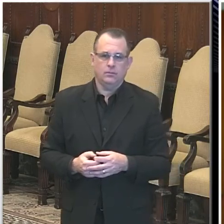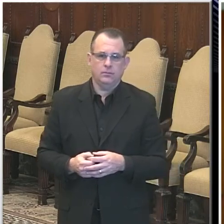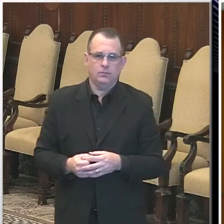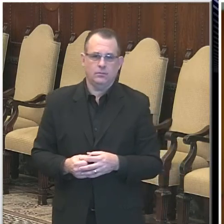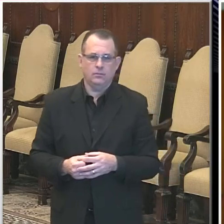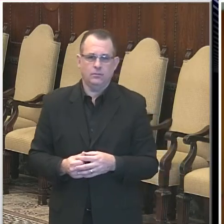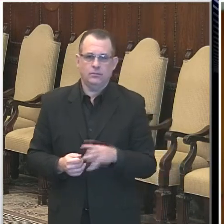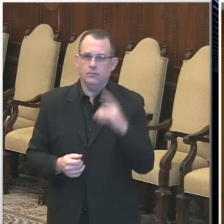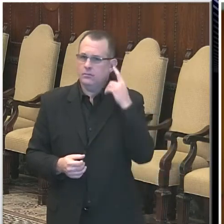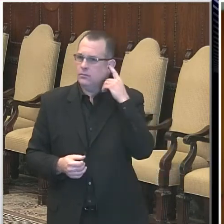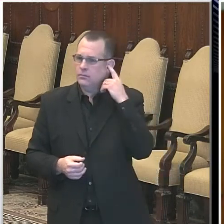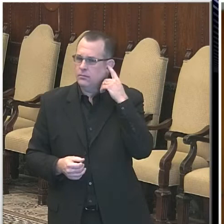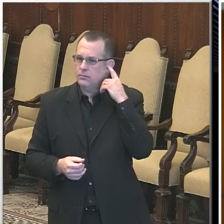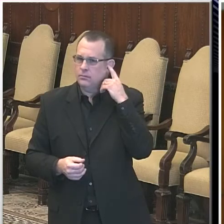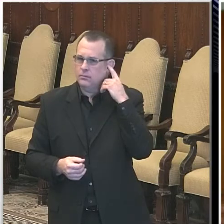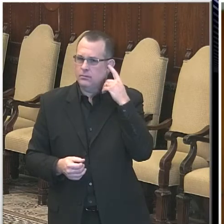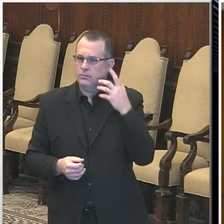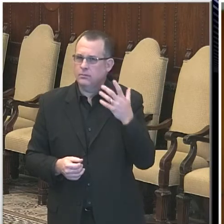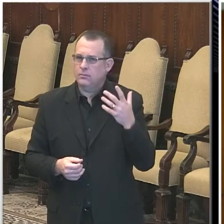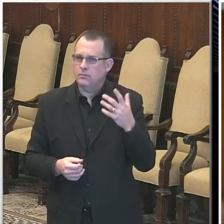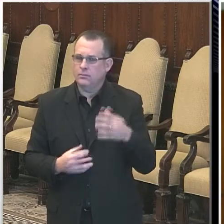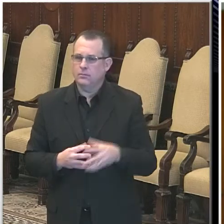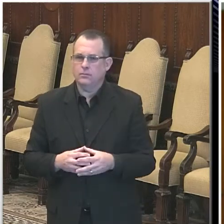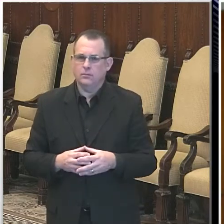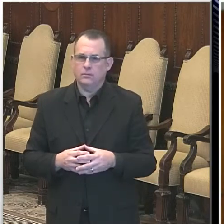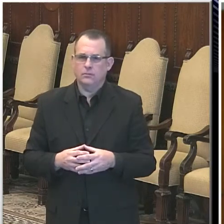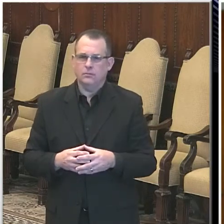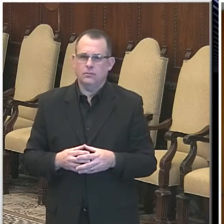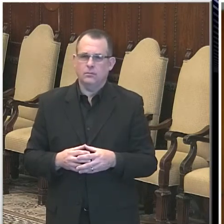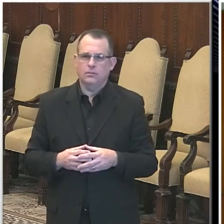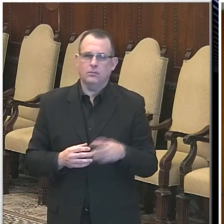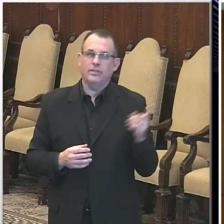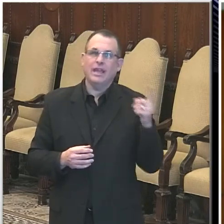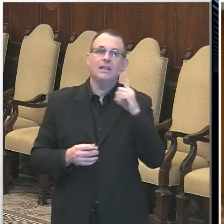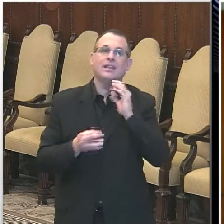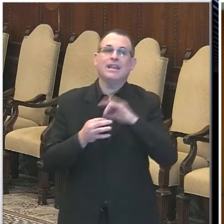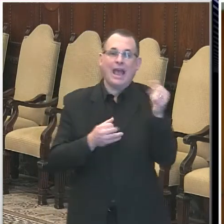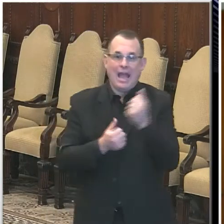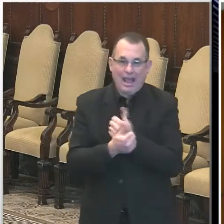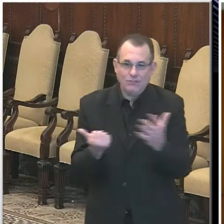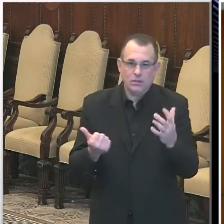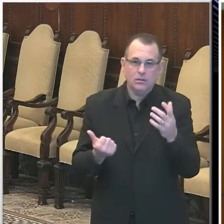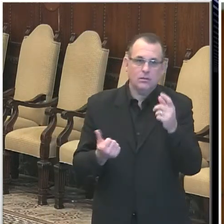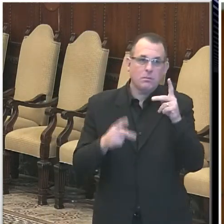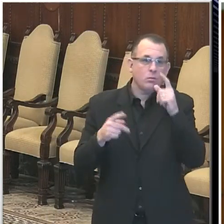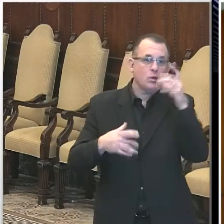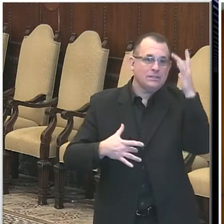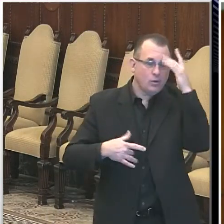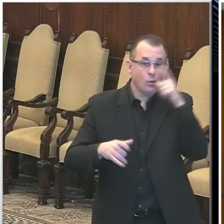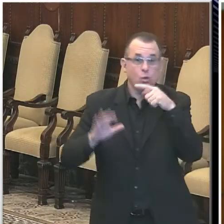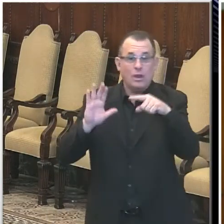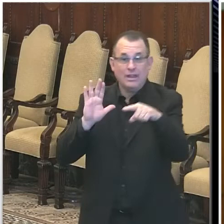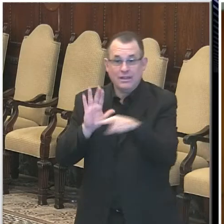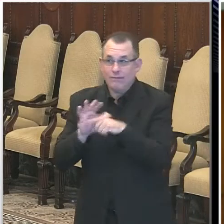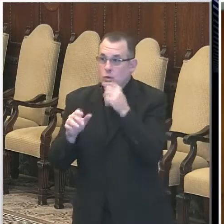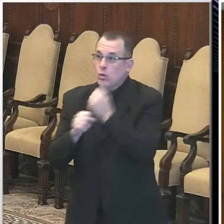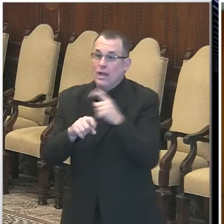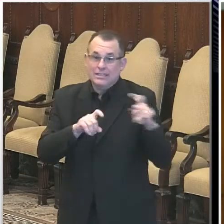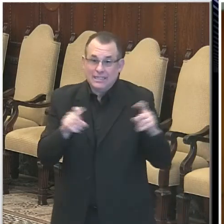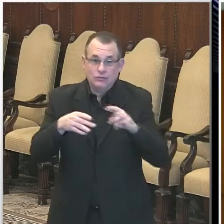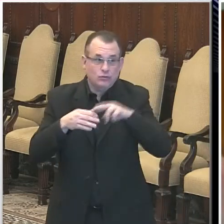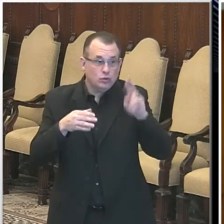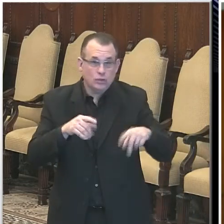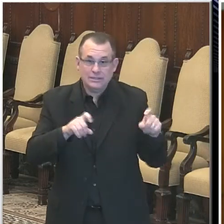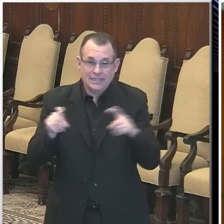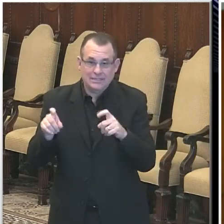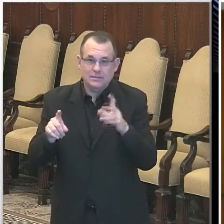seek testing, and there's a delay in getting the testing done in another 6 days. So all those delays make it so that we need to try to take an action based on what